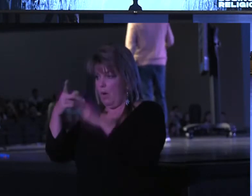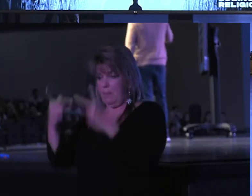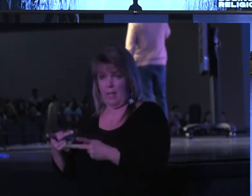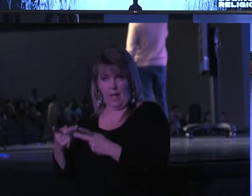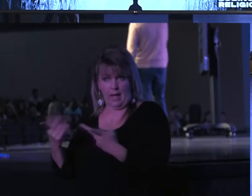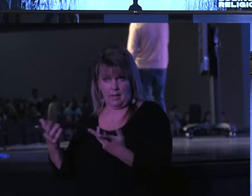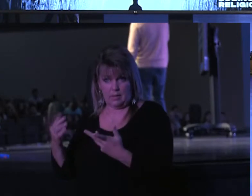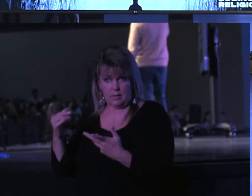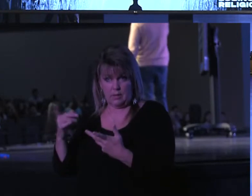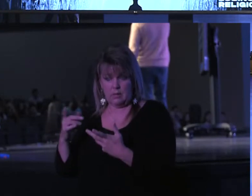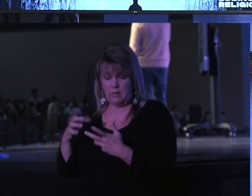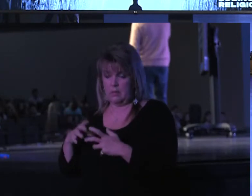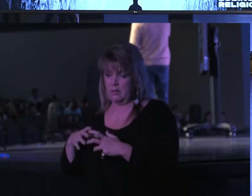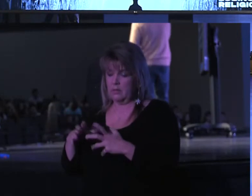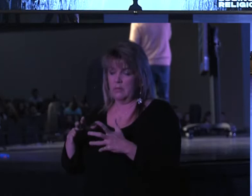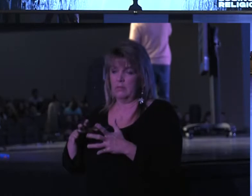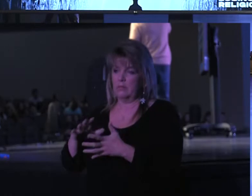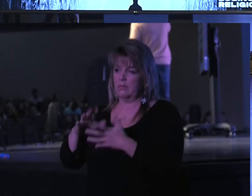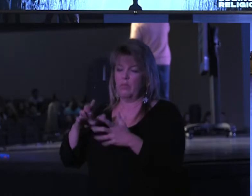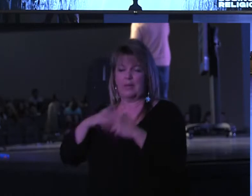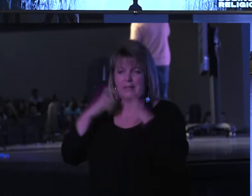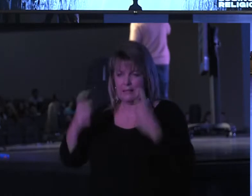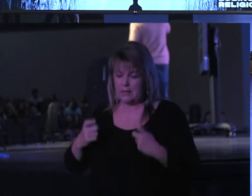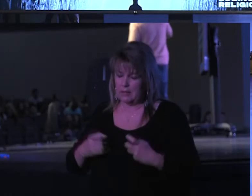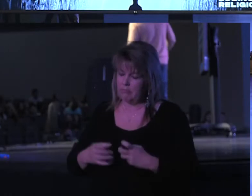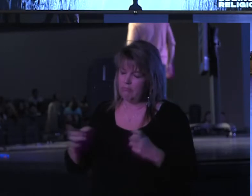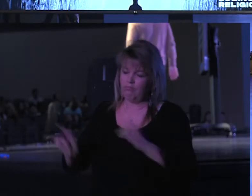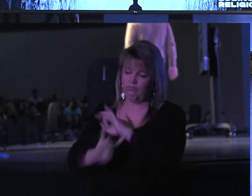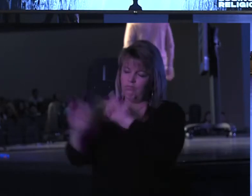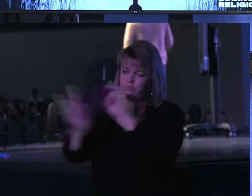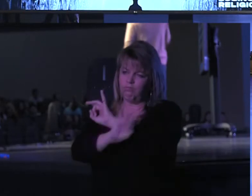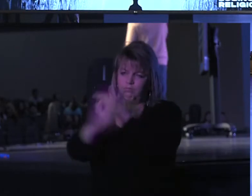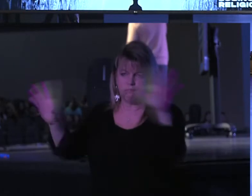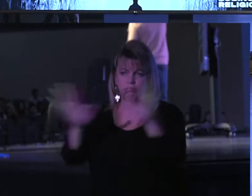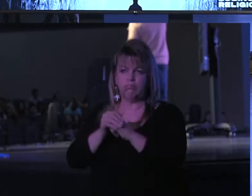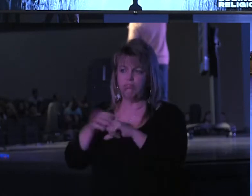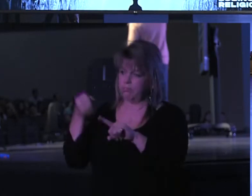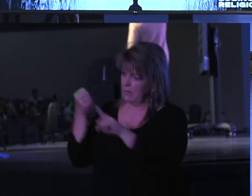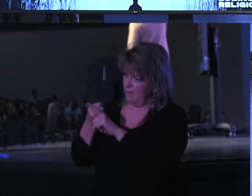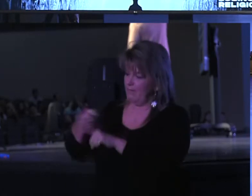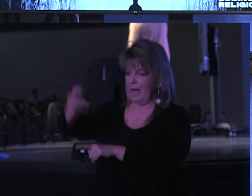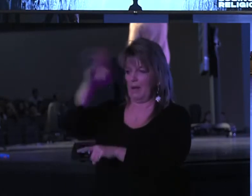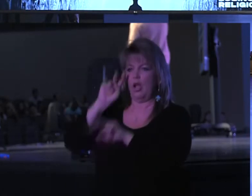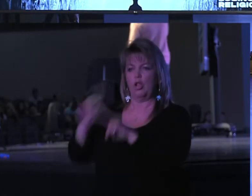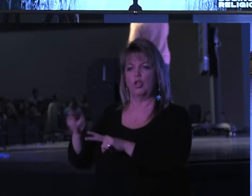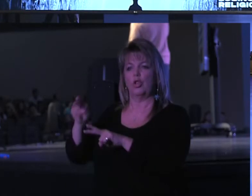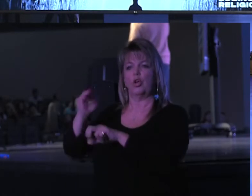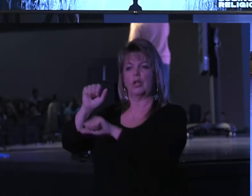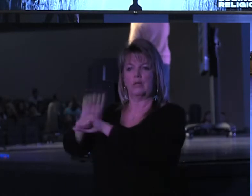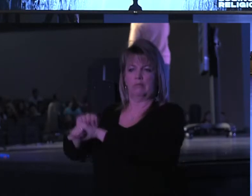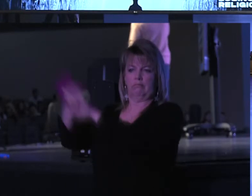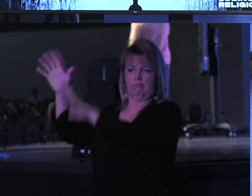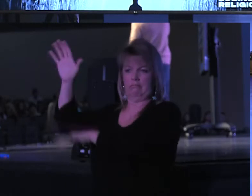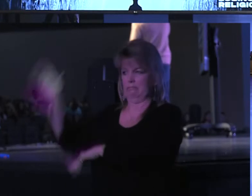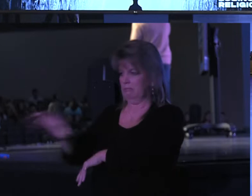place where the crushing weight of sin affected God, look to Calvary.